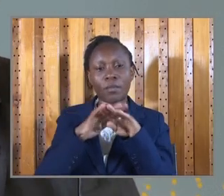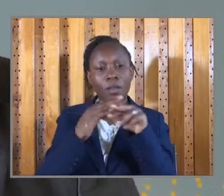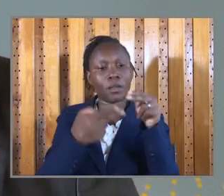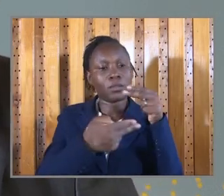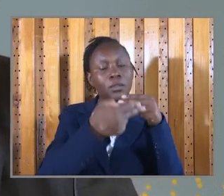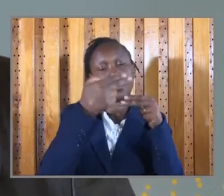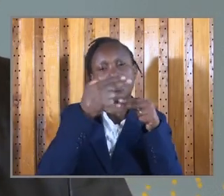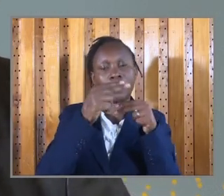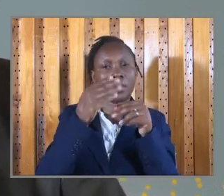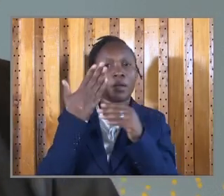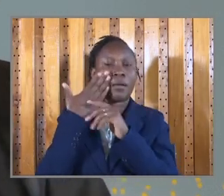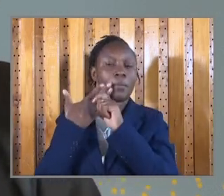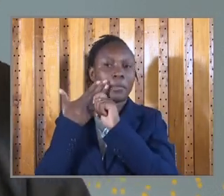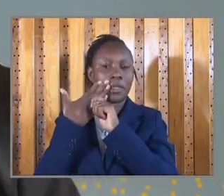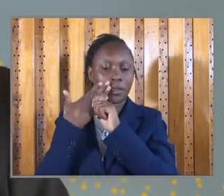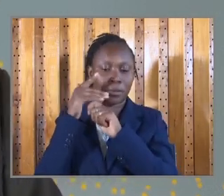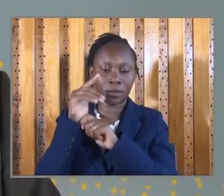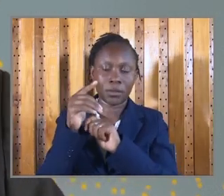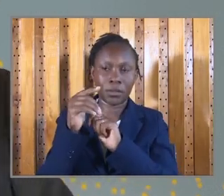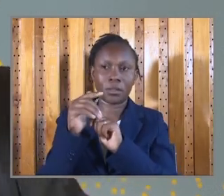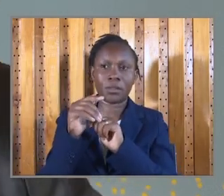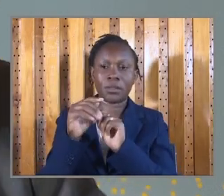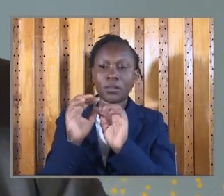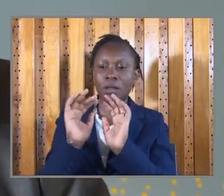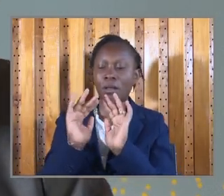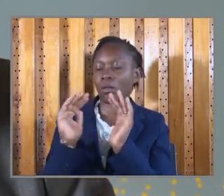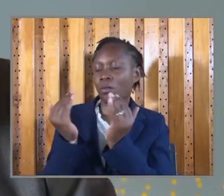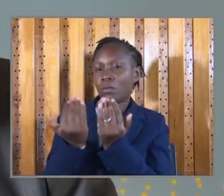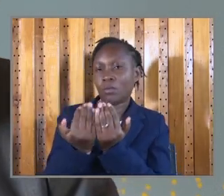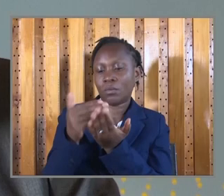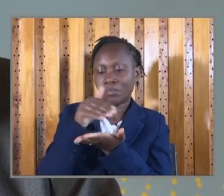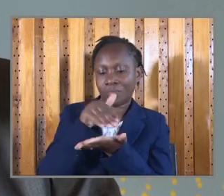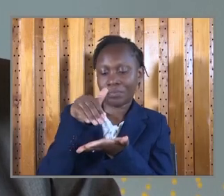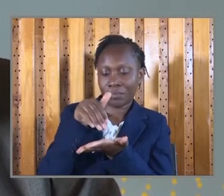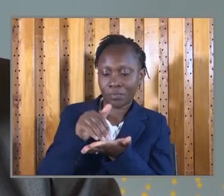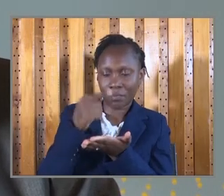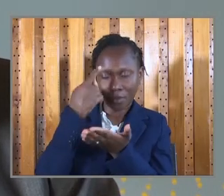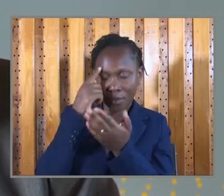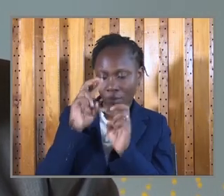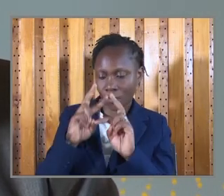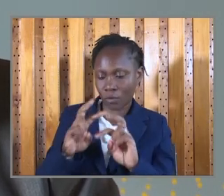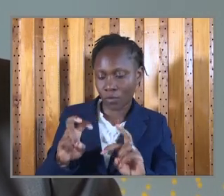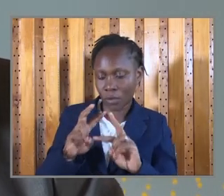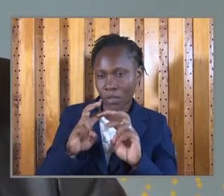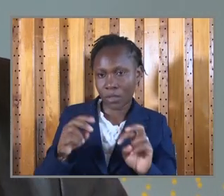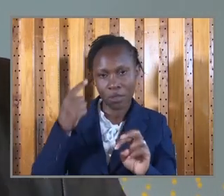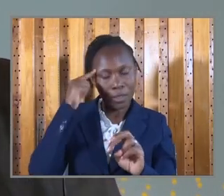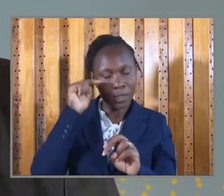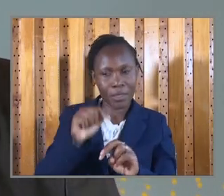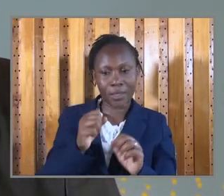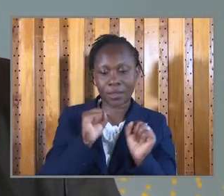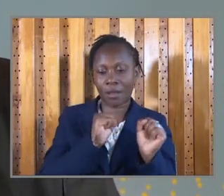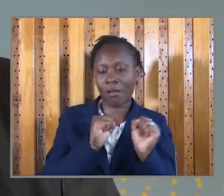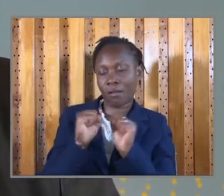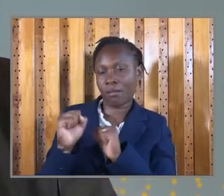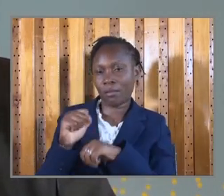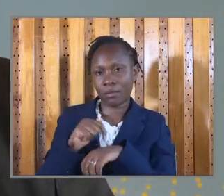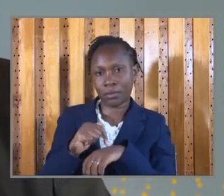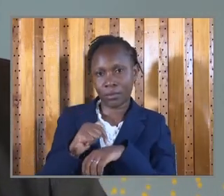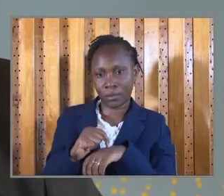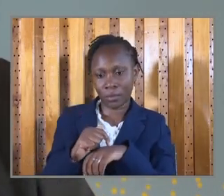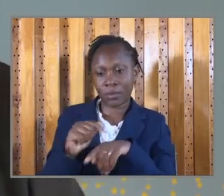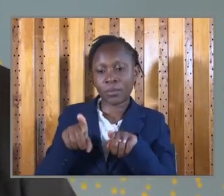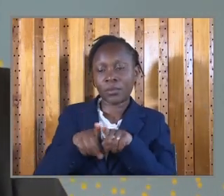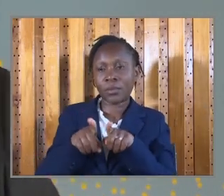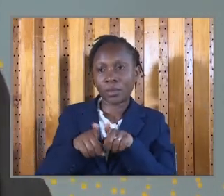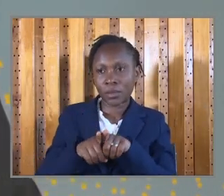These institutes serve as global centers for research in this critical field and are open to work